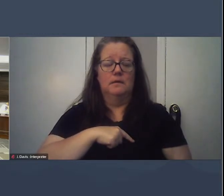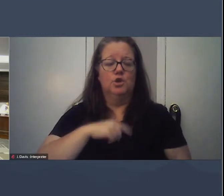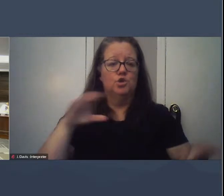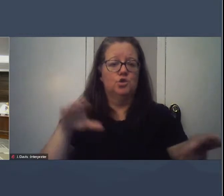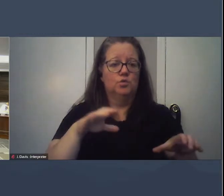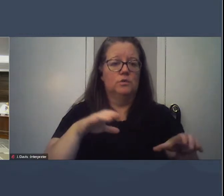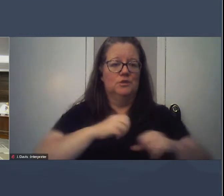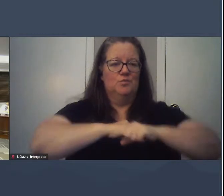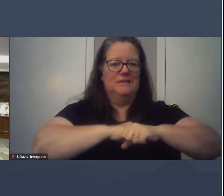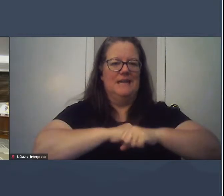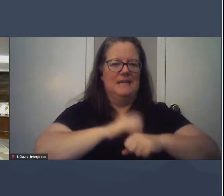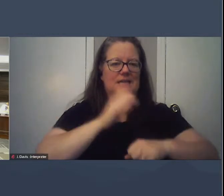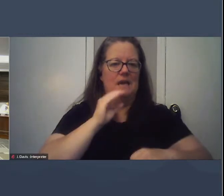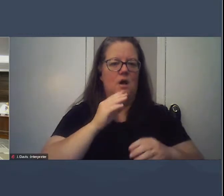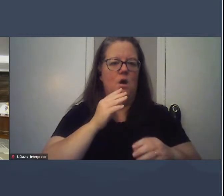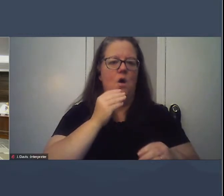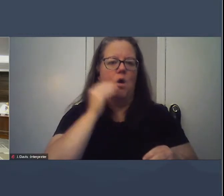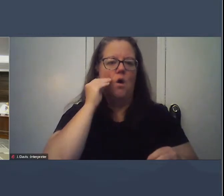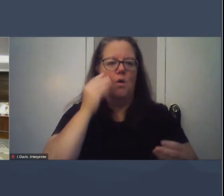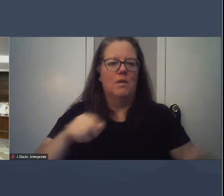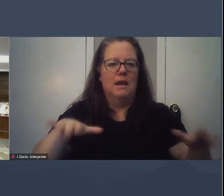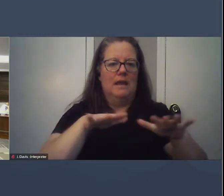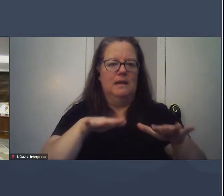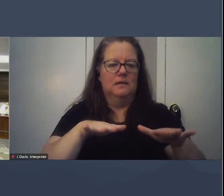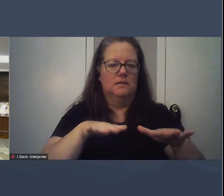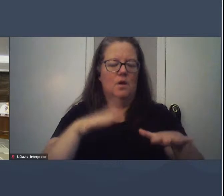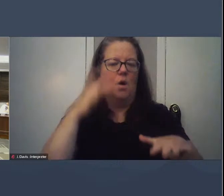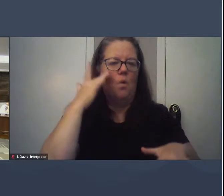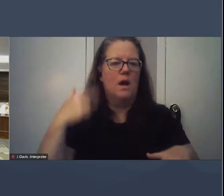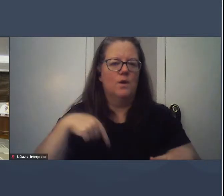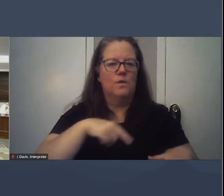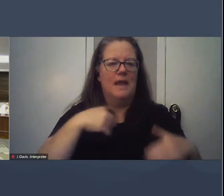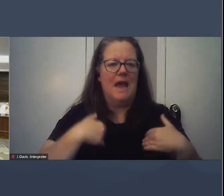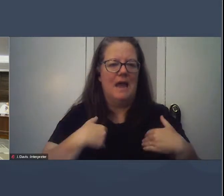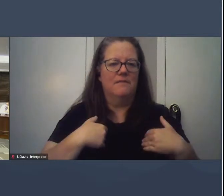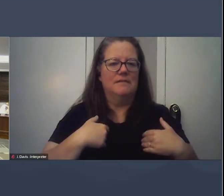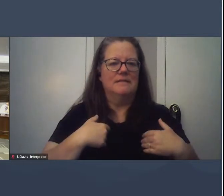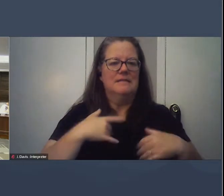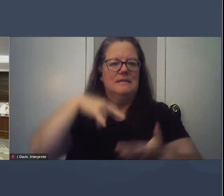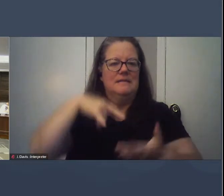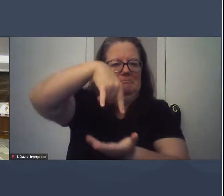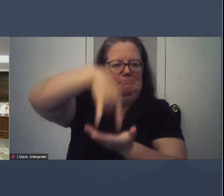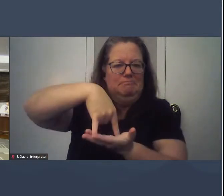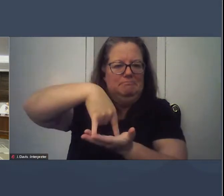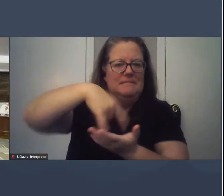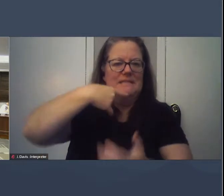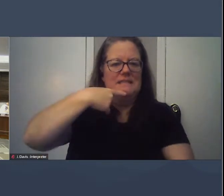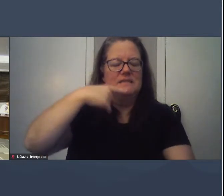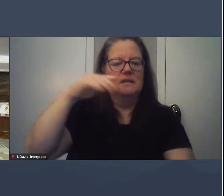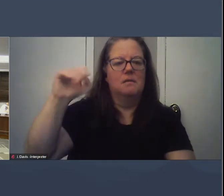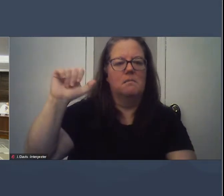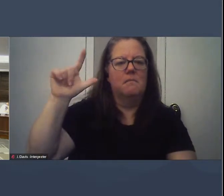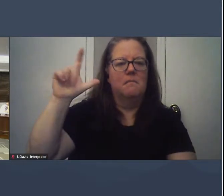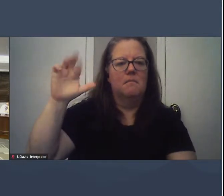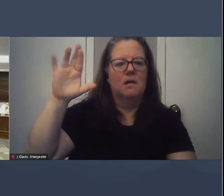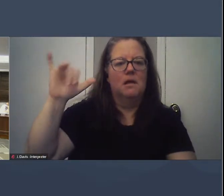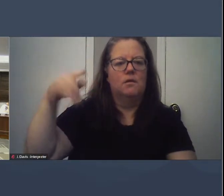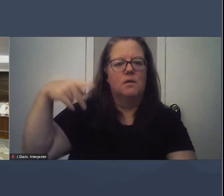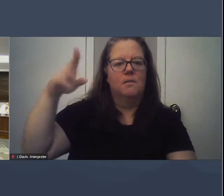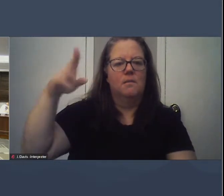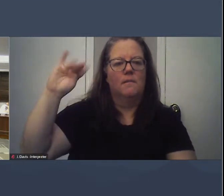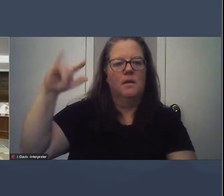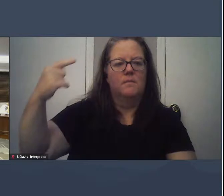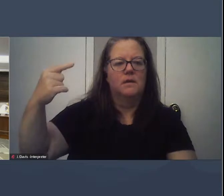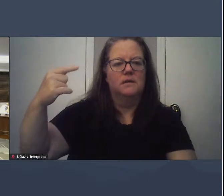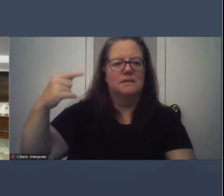Security, why do we have signs up that say Maori Pumping Station on the side of these things? I mean, the bottom line is if we're